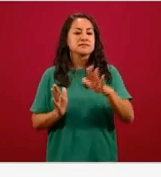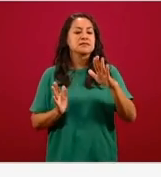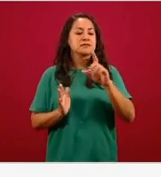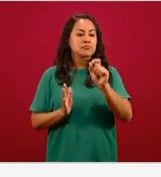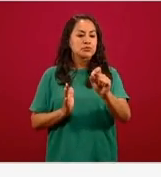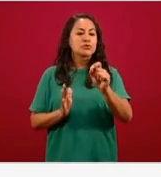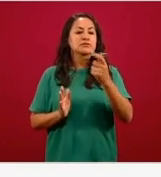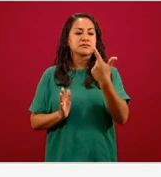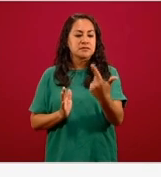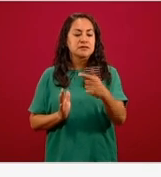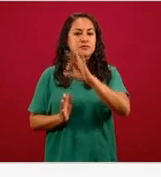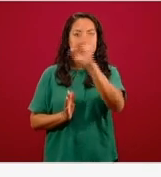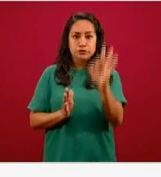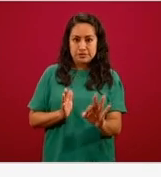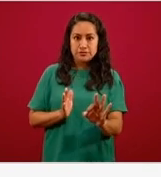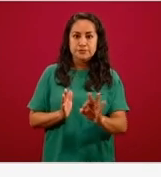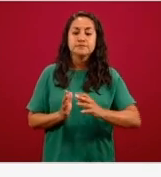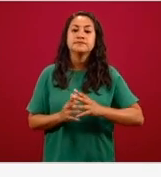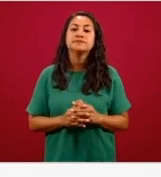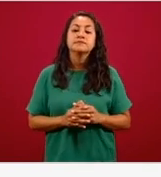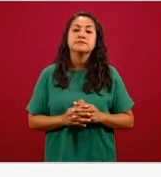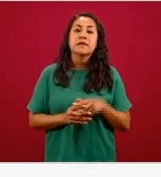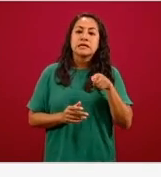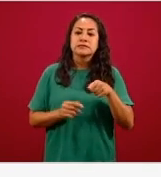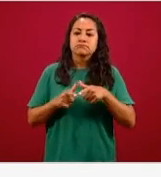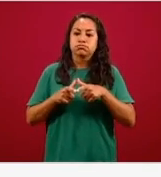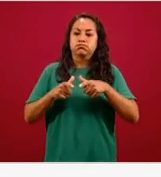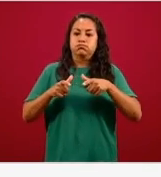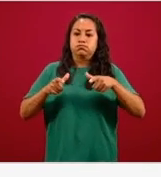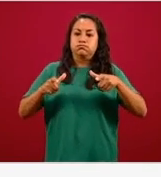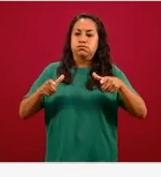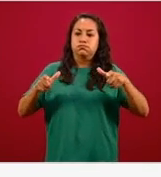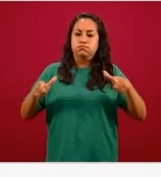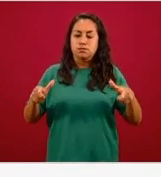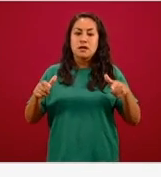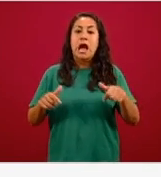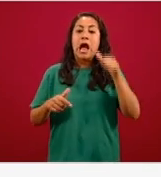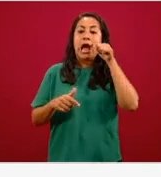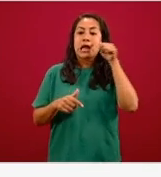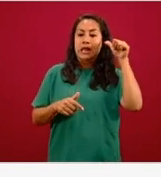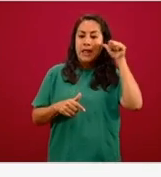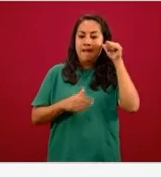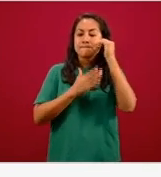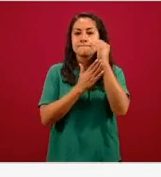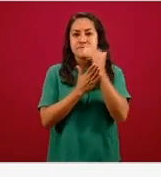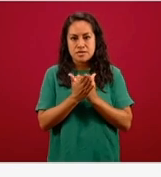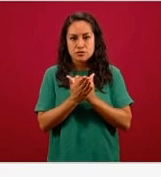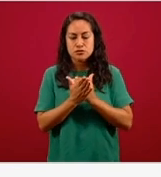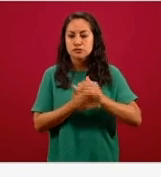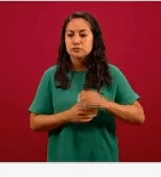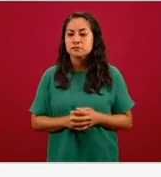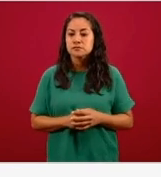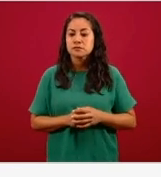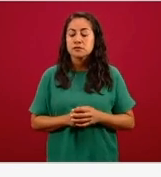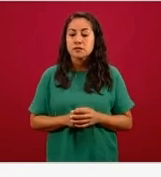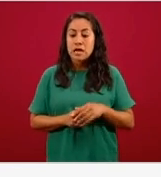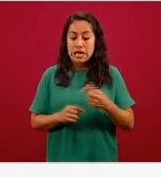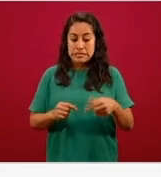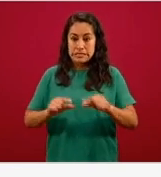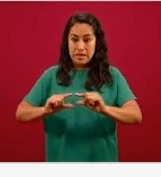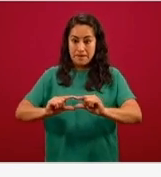general pandemic curve, which represents the total amount of confirmed cases so far in the country. That